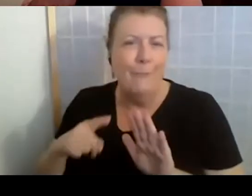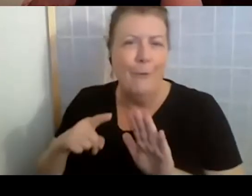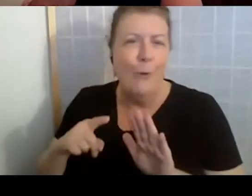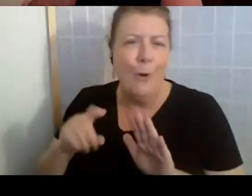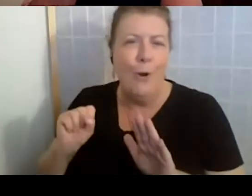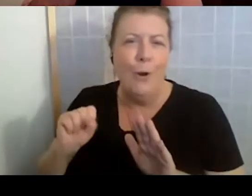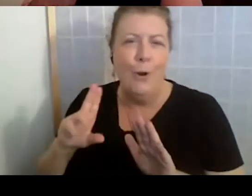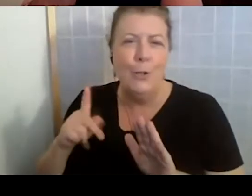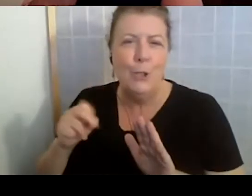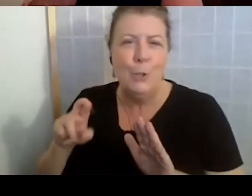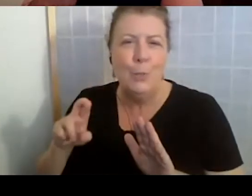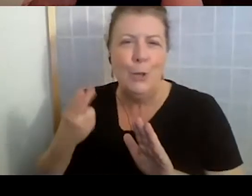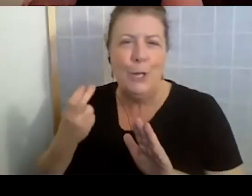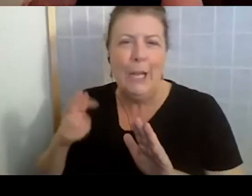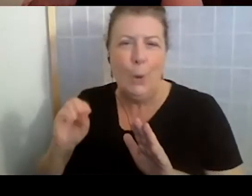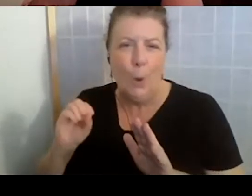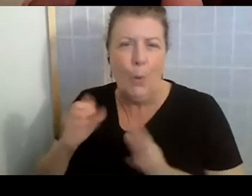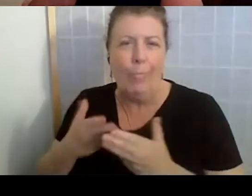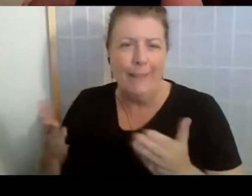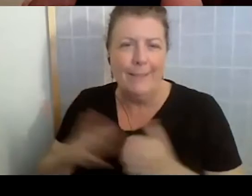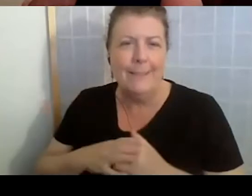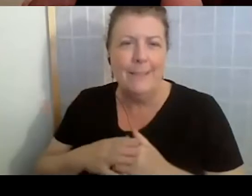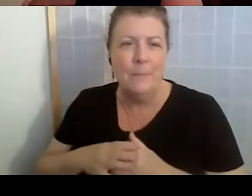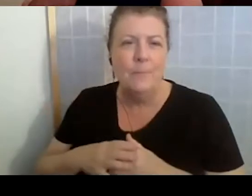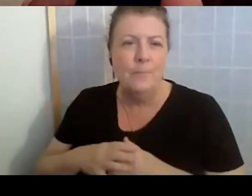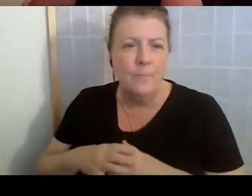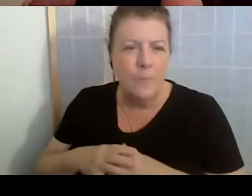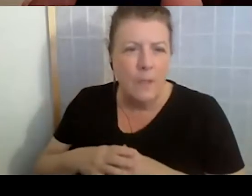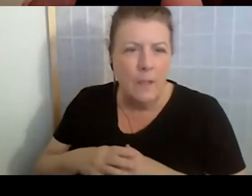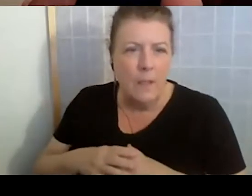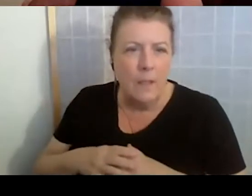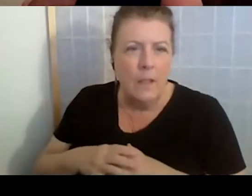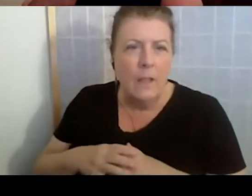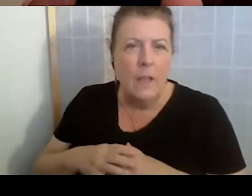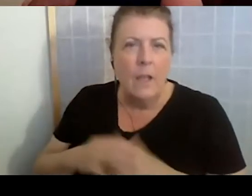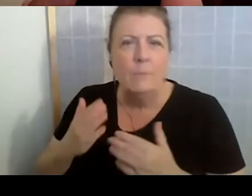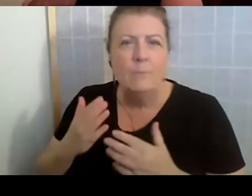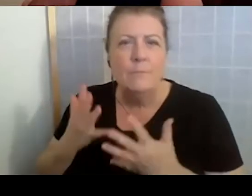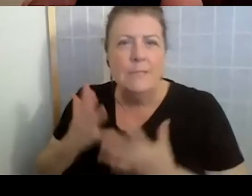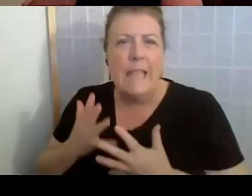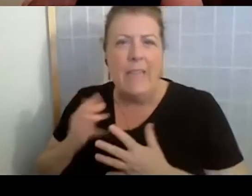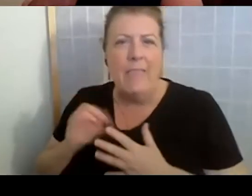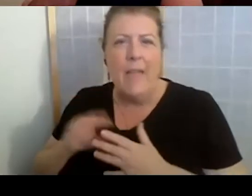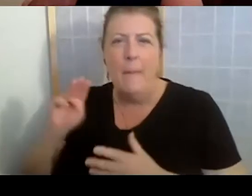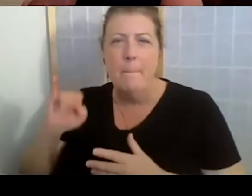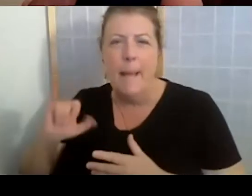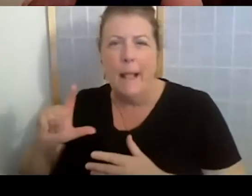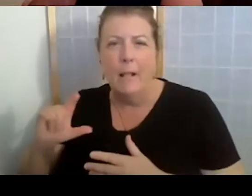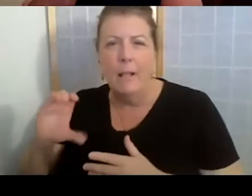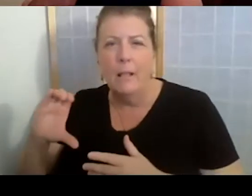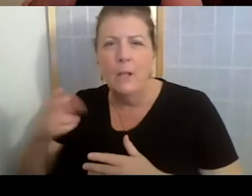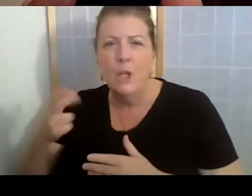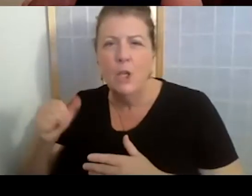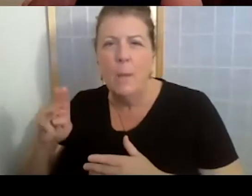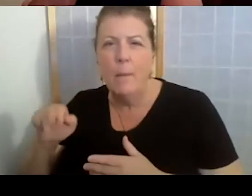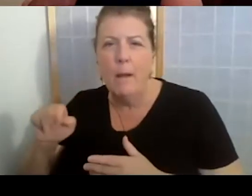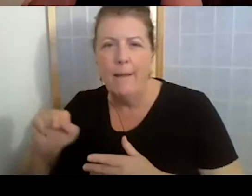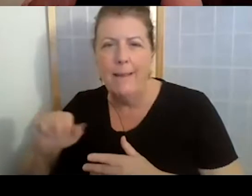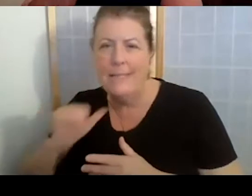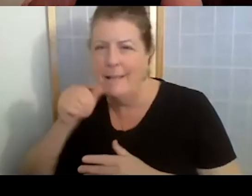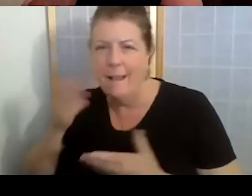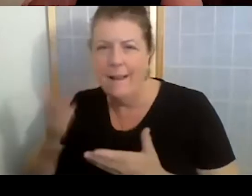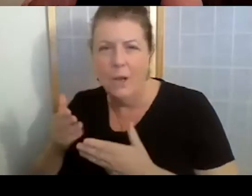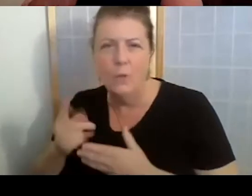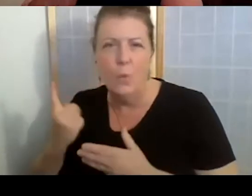race relations of it all. I actually think Cavalier and Clay, it's a shame that Michael's not on with us, is one of the great examples of incorporating race relations into